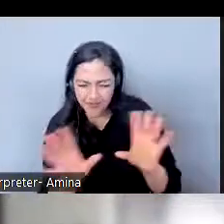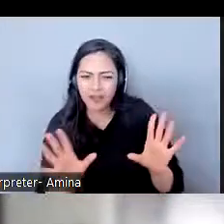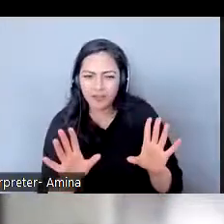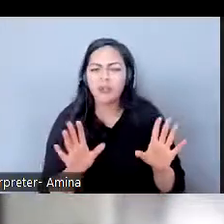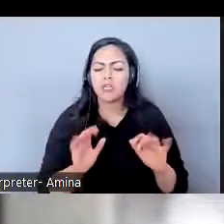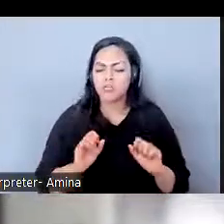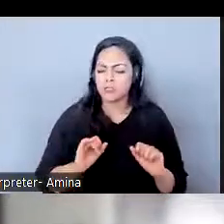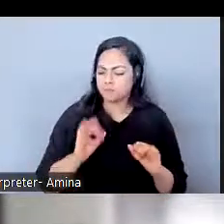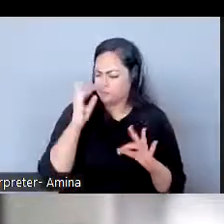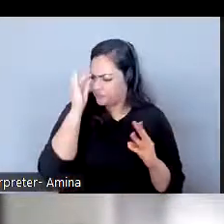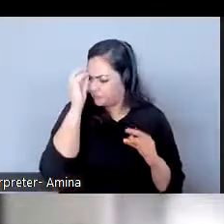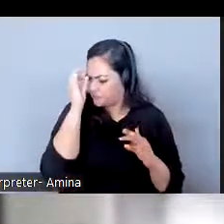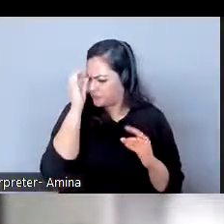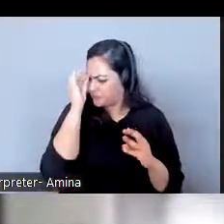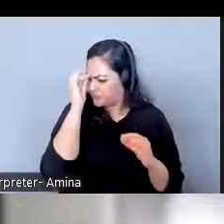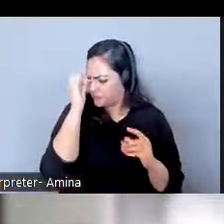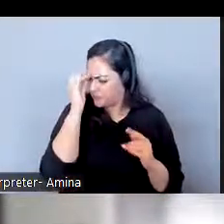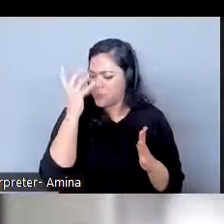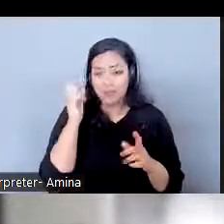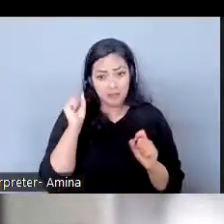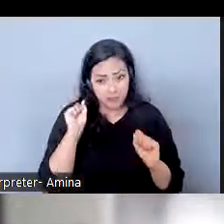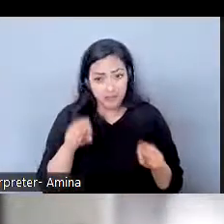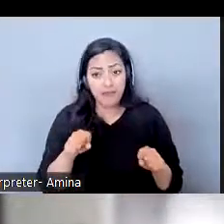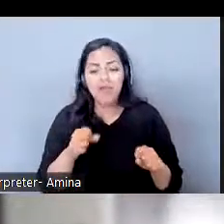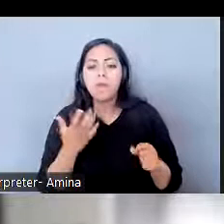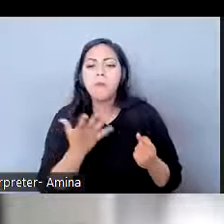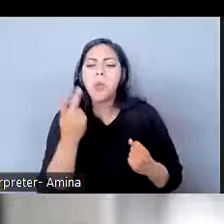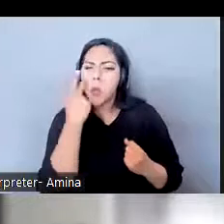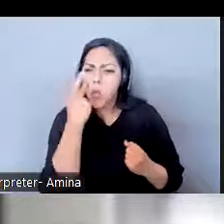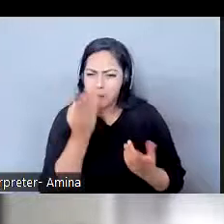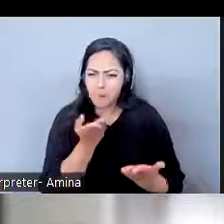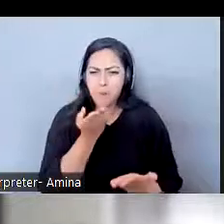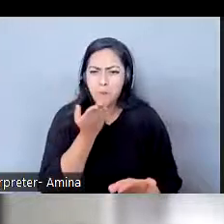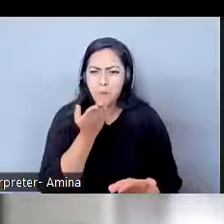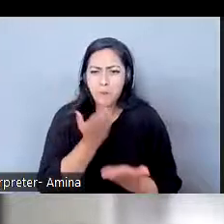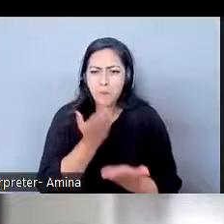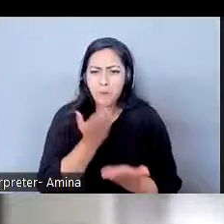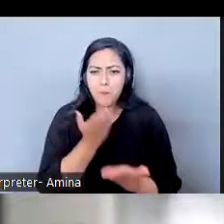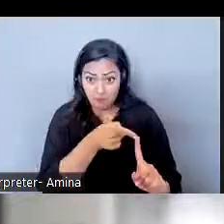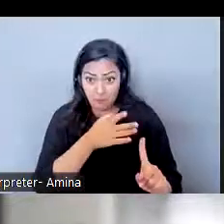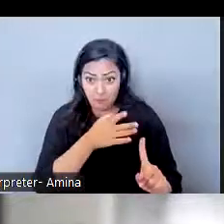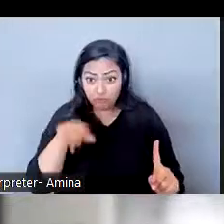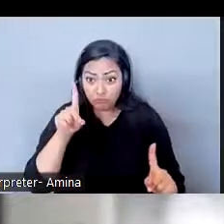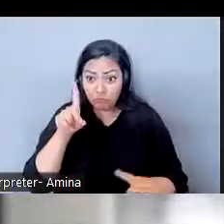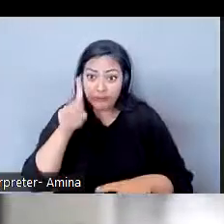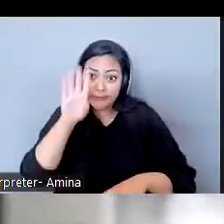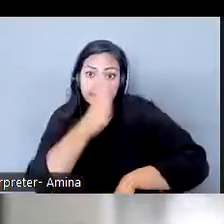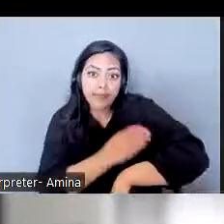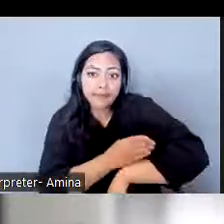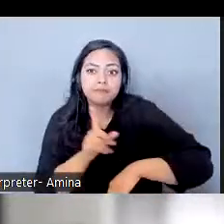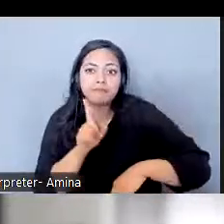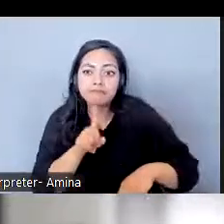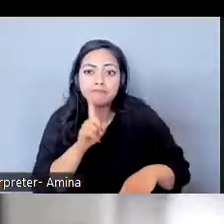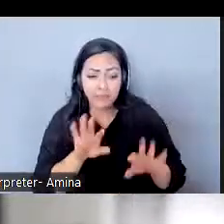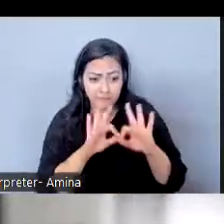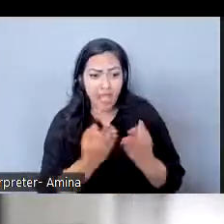that. You can go ahead and ask the questions only your loved one would know. So if this is indeed my grandson, what did I buy you for your